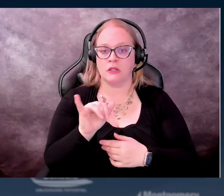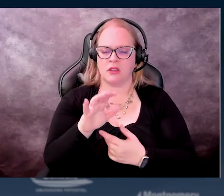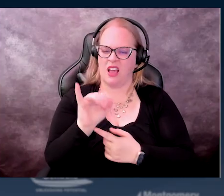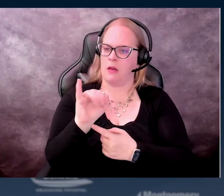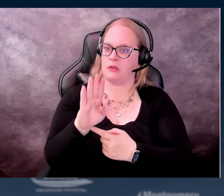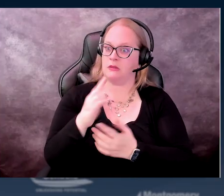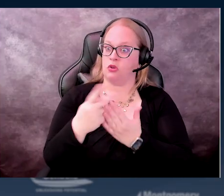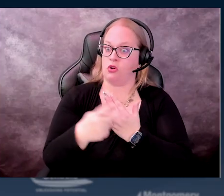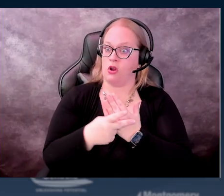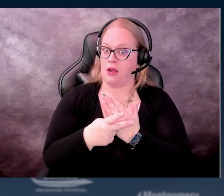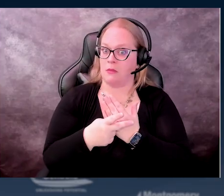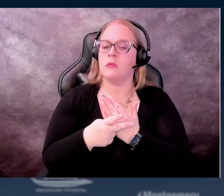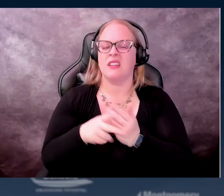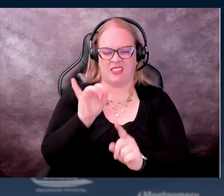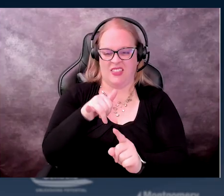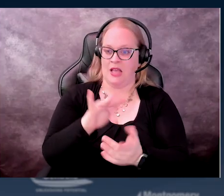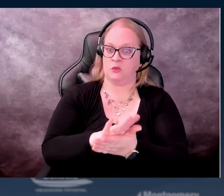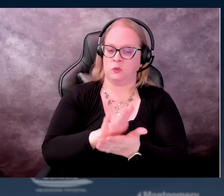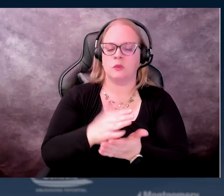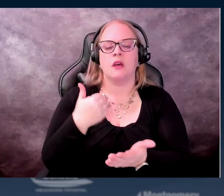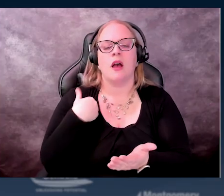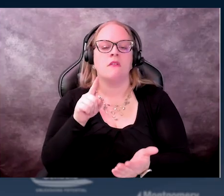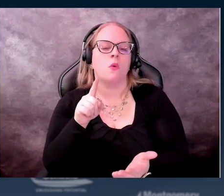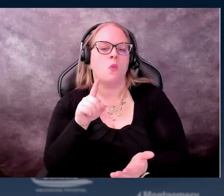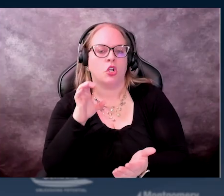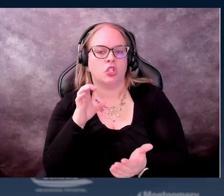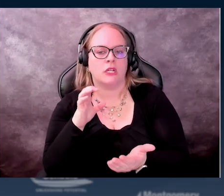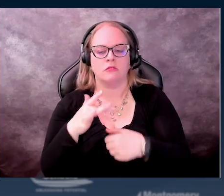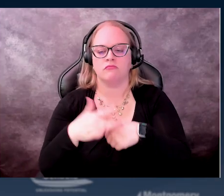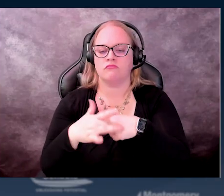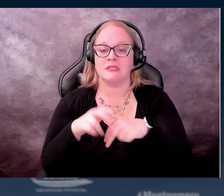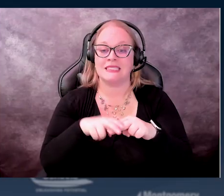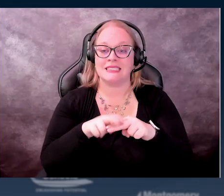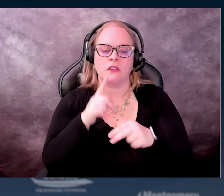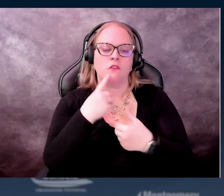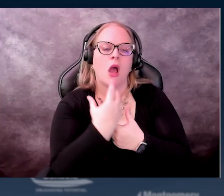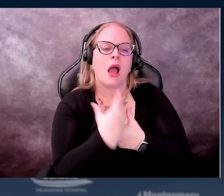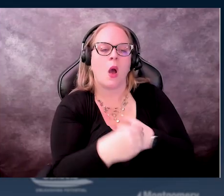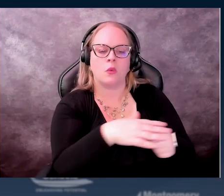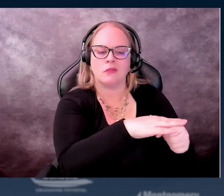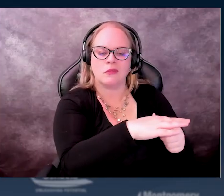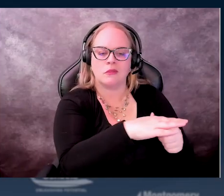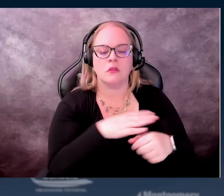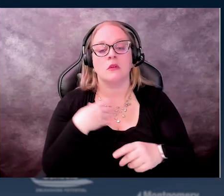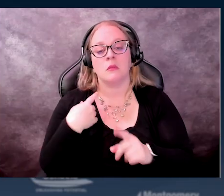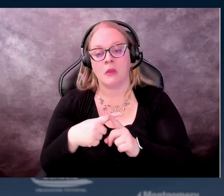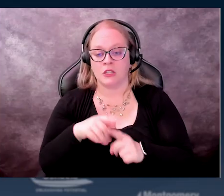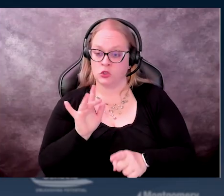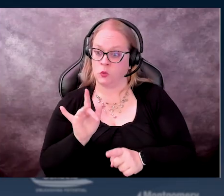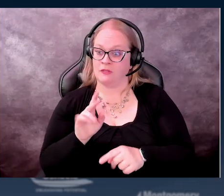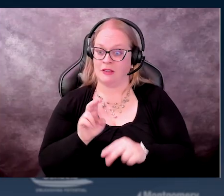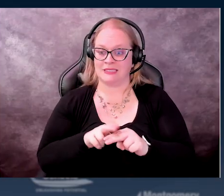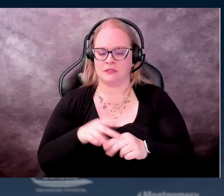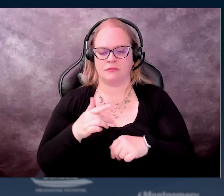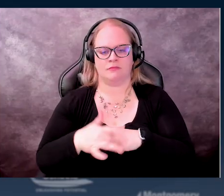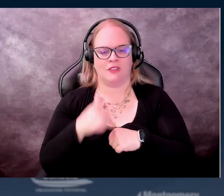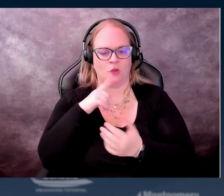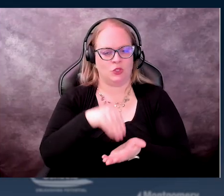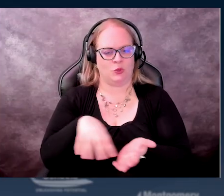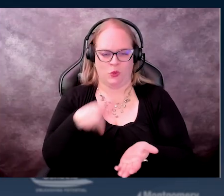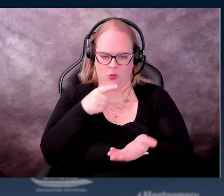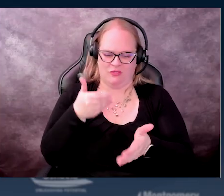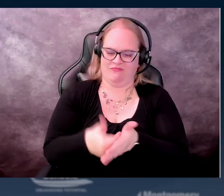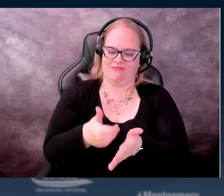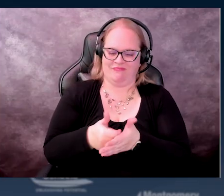25 local students, local seats for students who are also qualified. So that's 125 seats